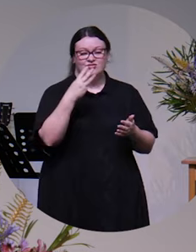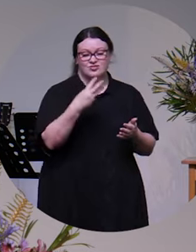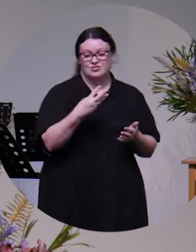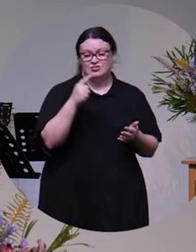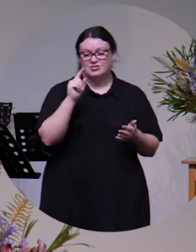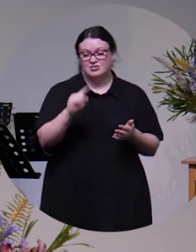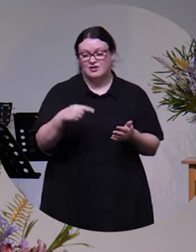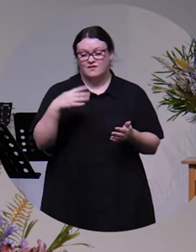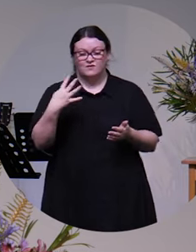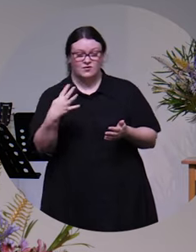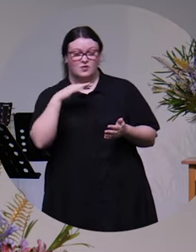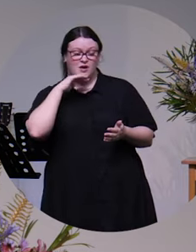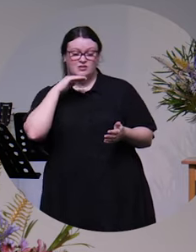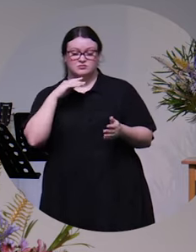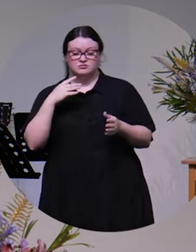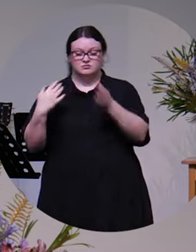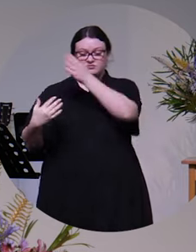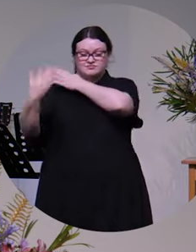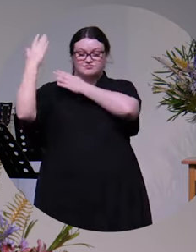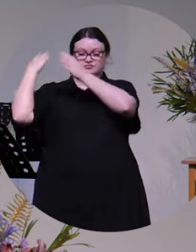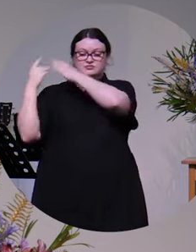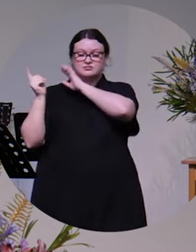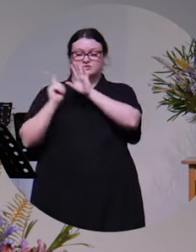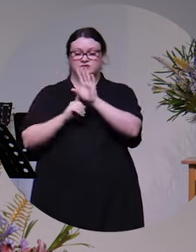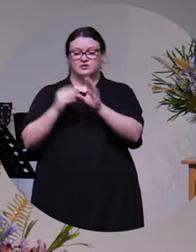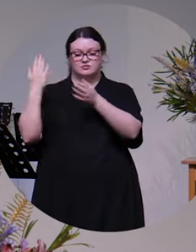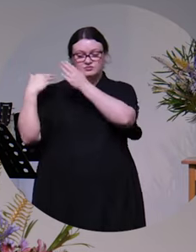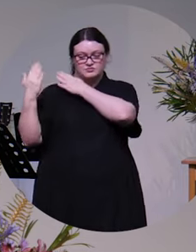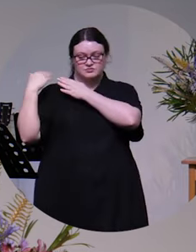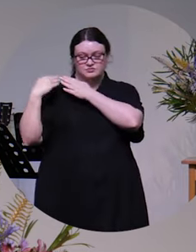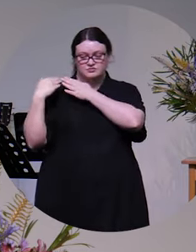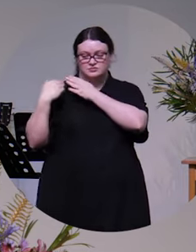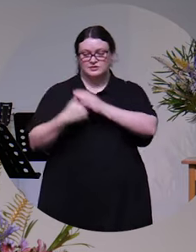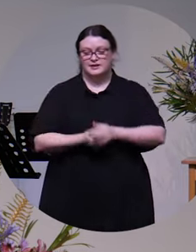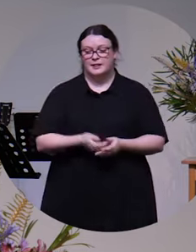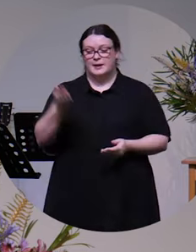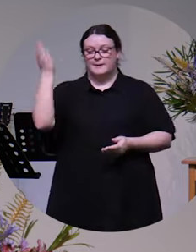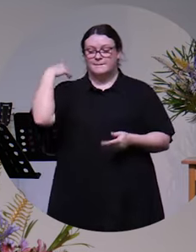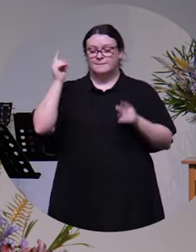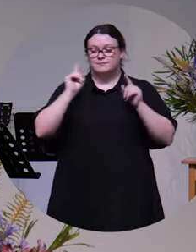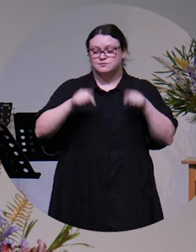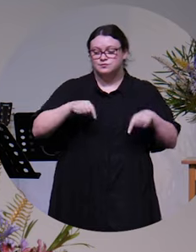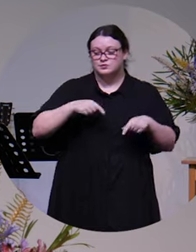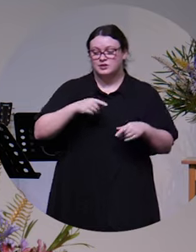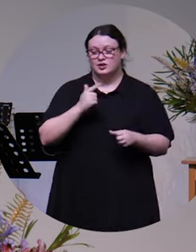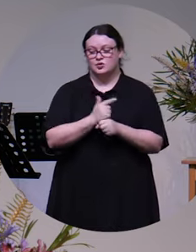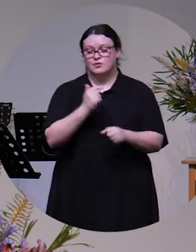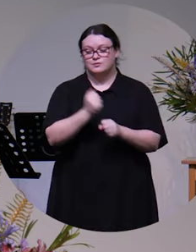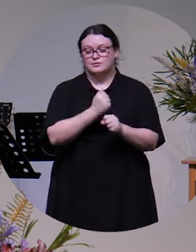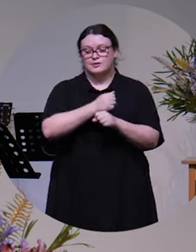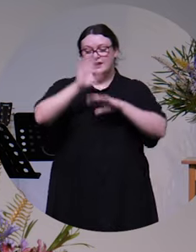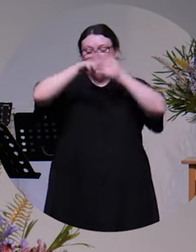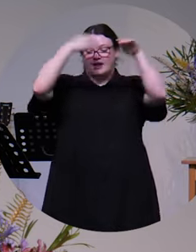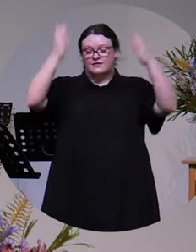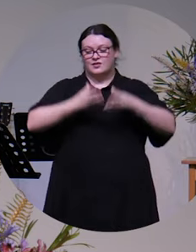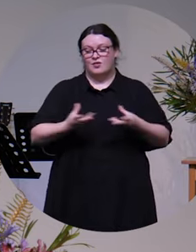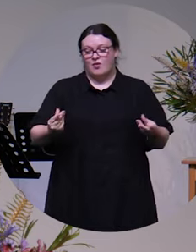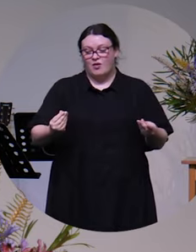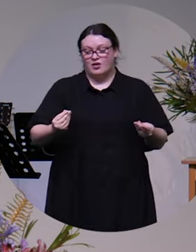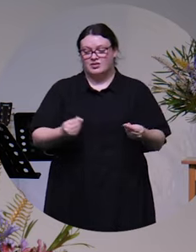created, before there was any living thing and before there was any human history, God was real and God was present.